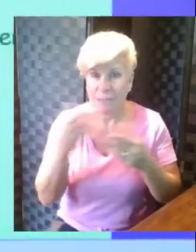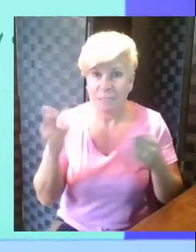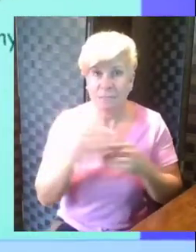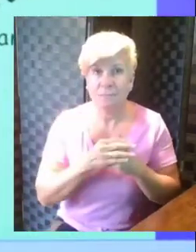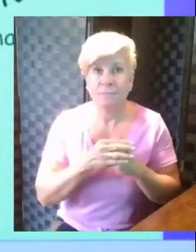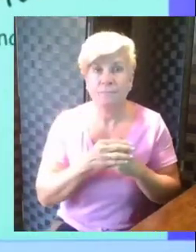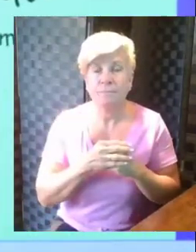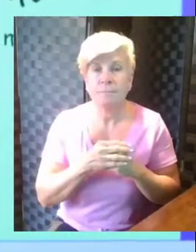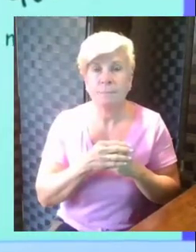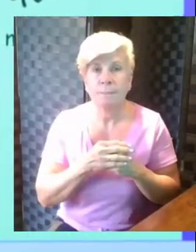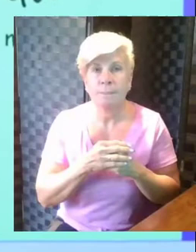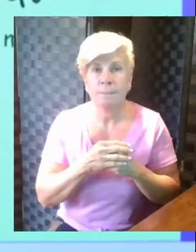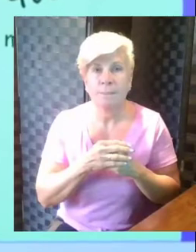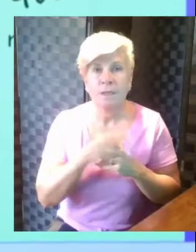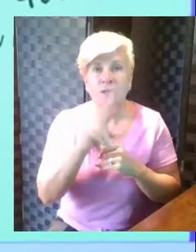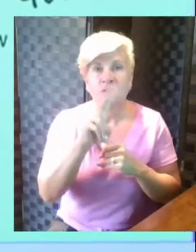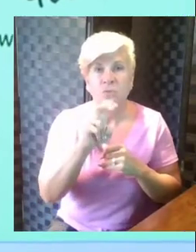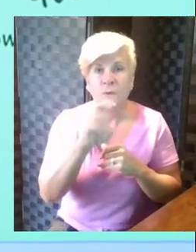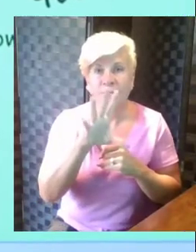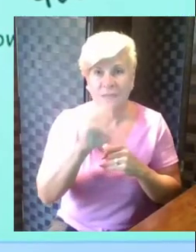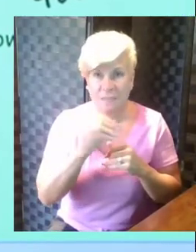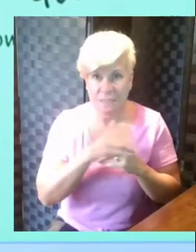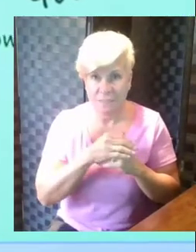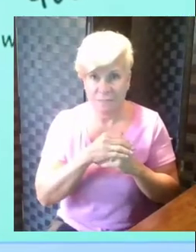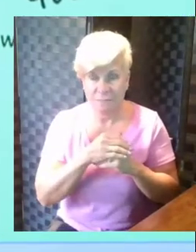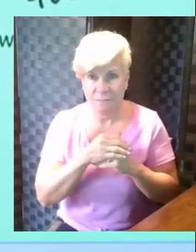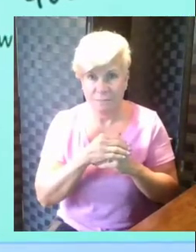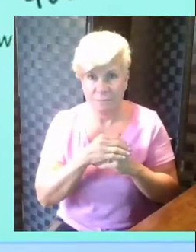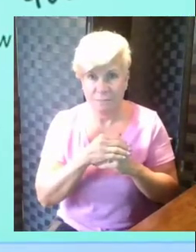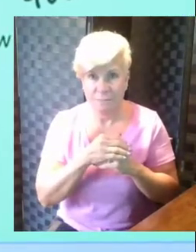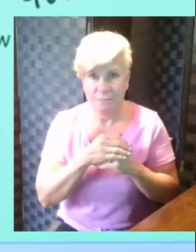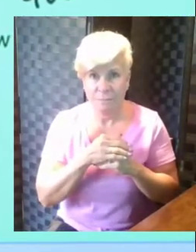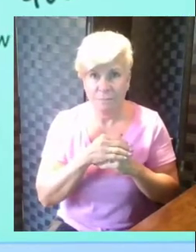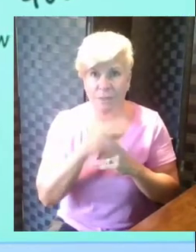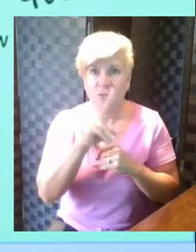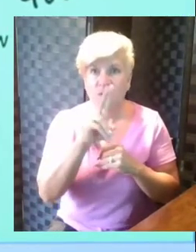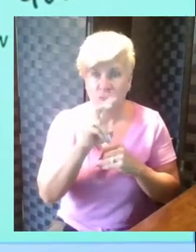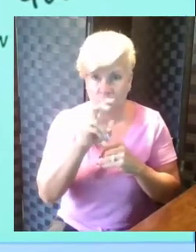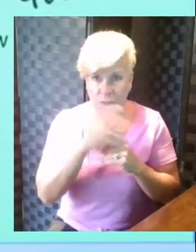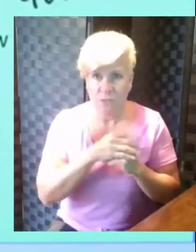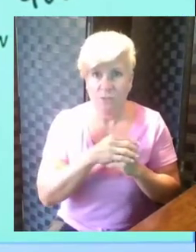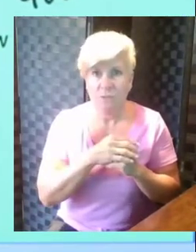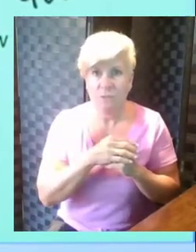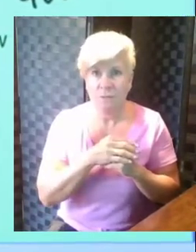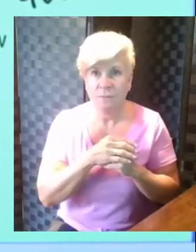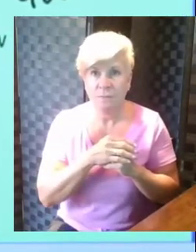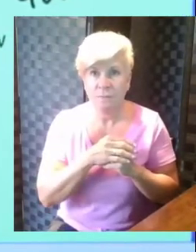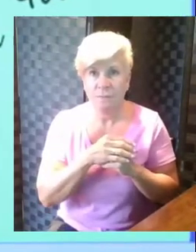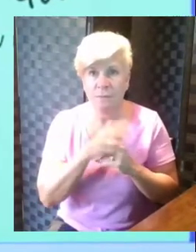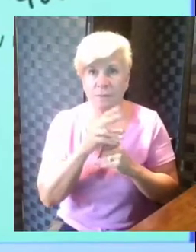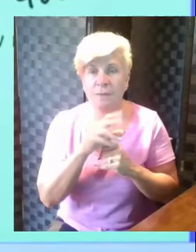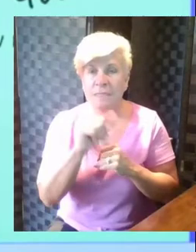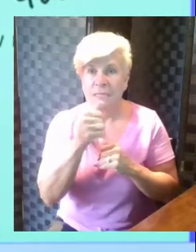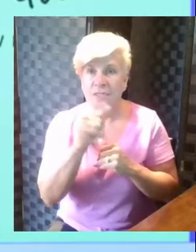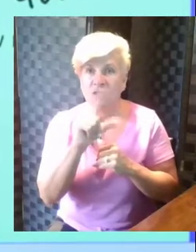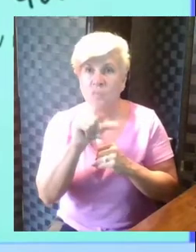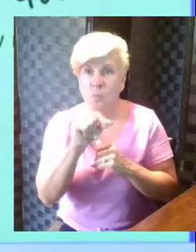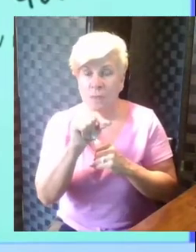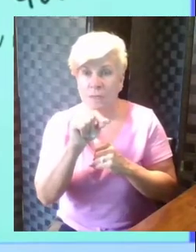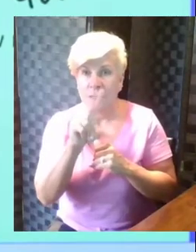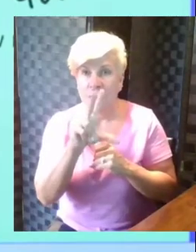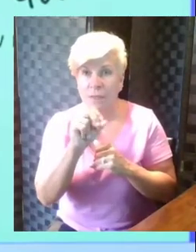Okay, so I'm going to draw 250. So 200 and then 50,